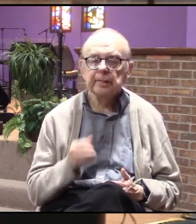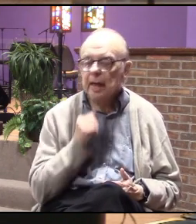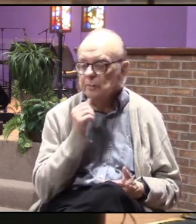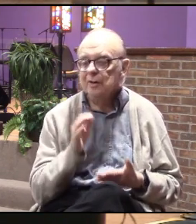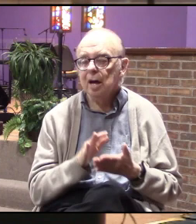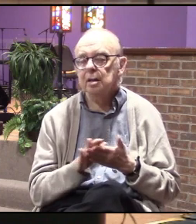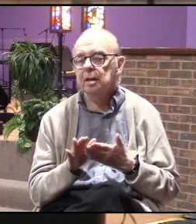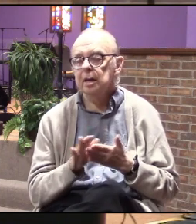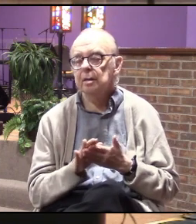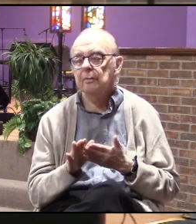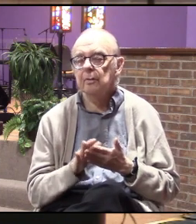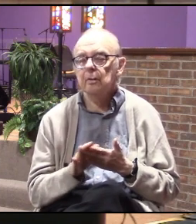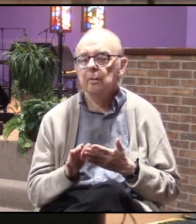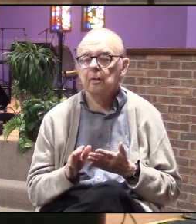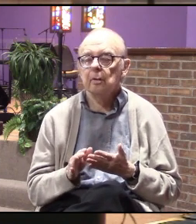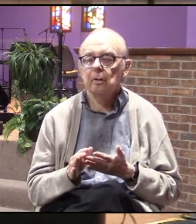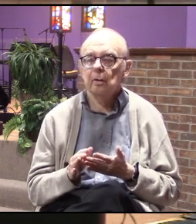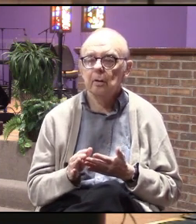unclean.